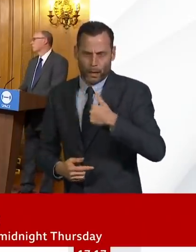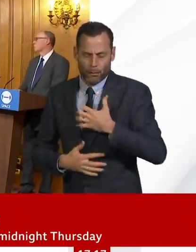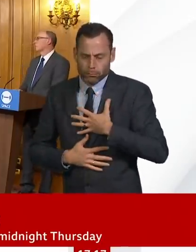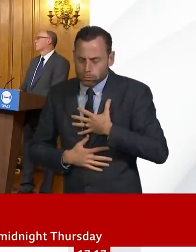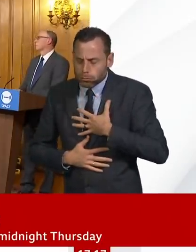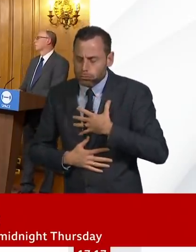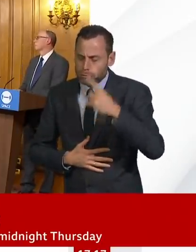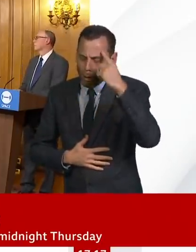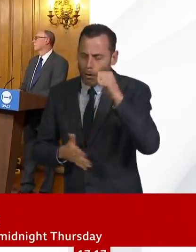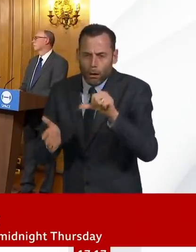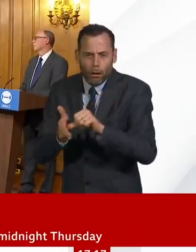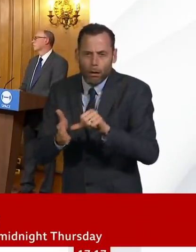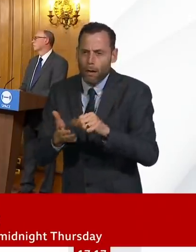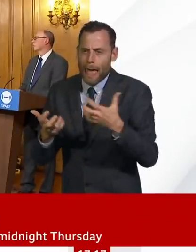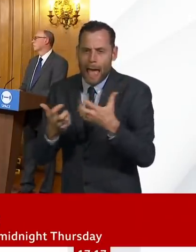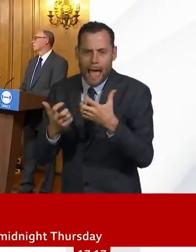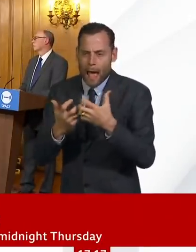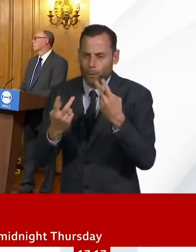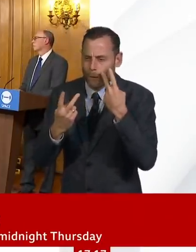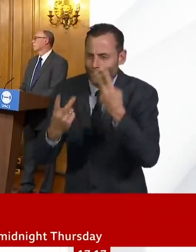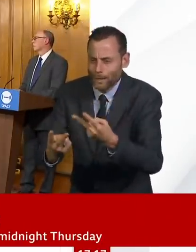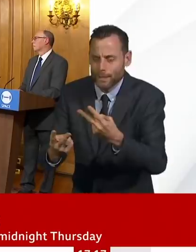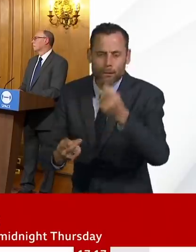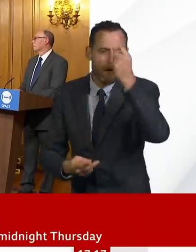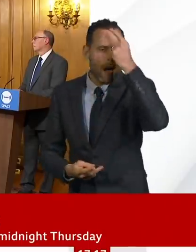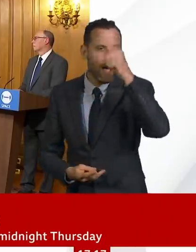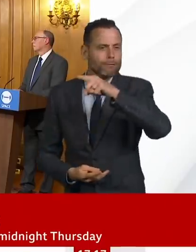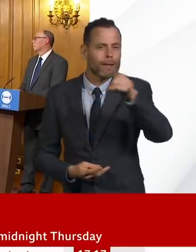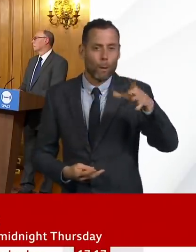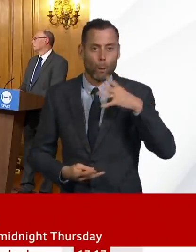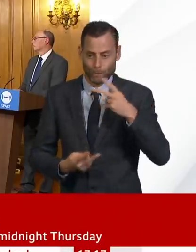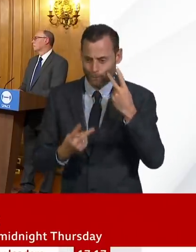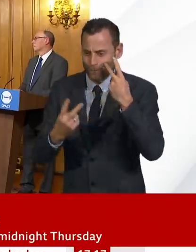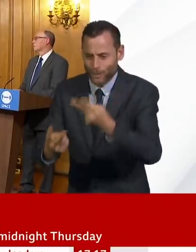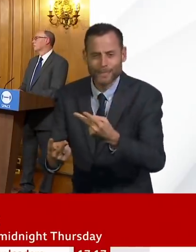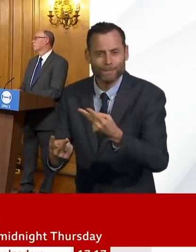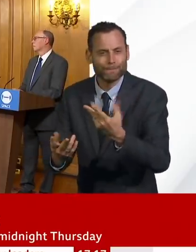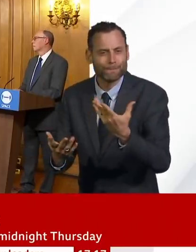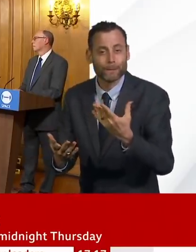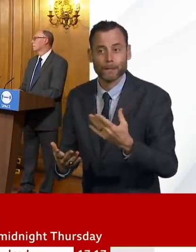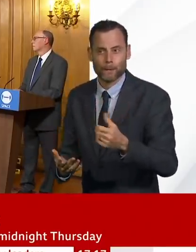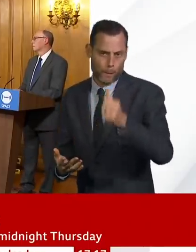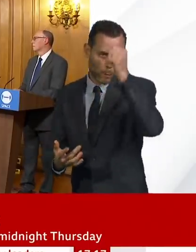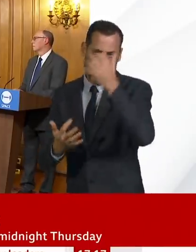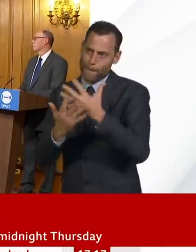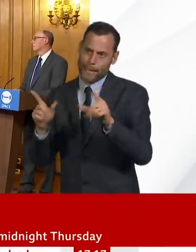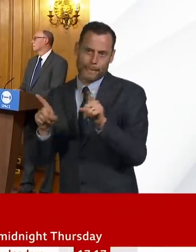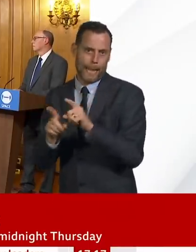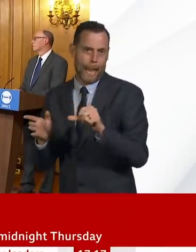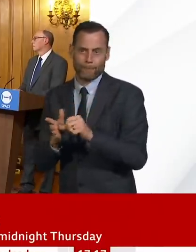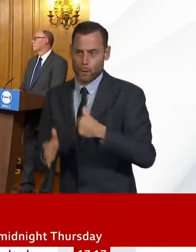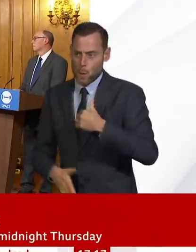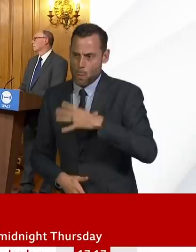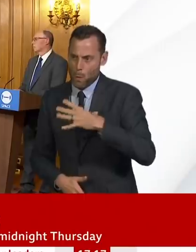with you and your family, and this is a situation that tragically is being replicated up and down the